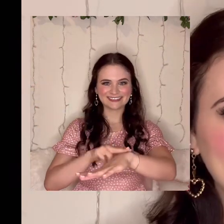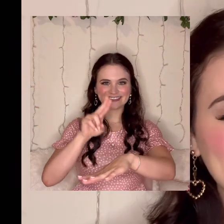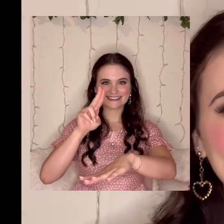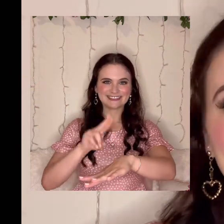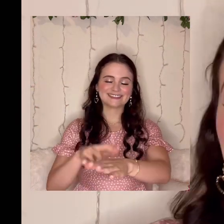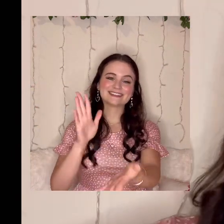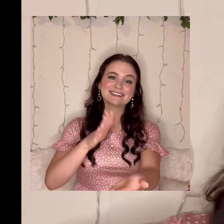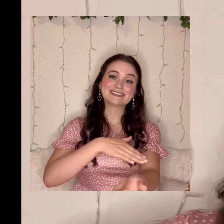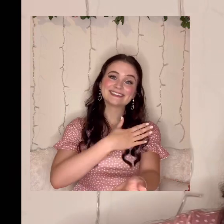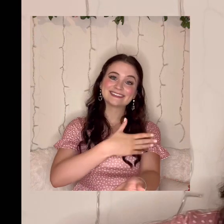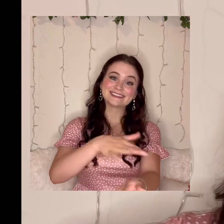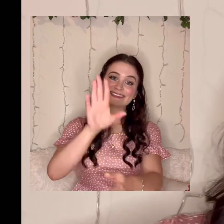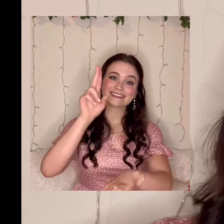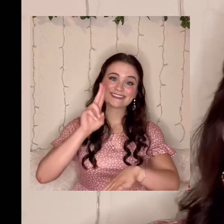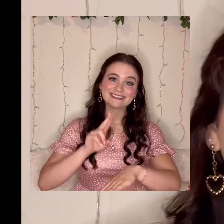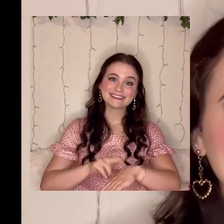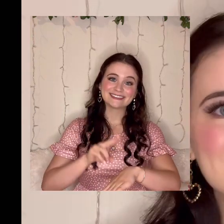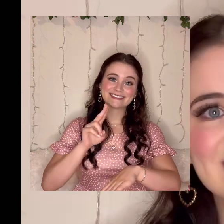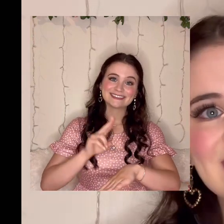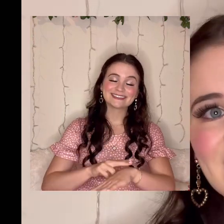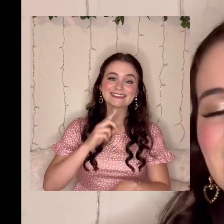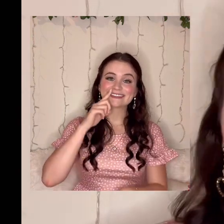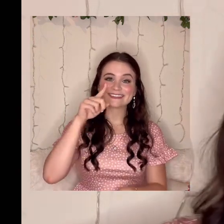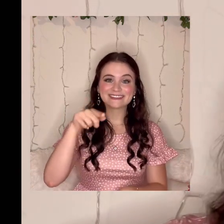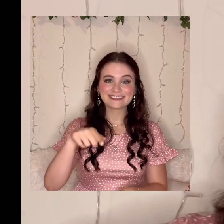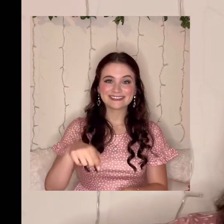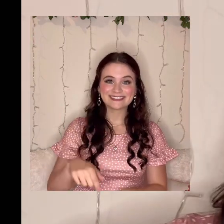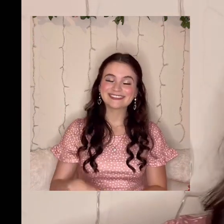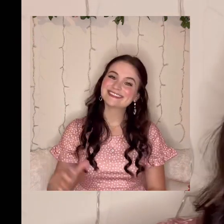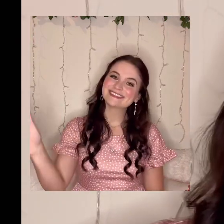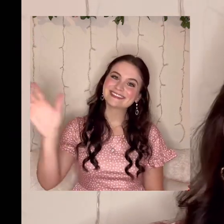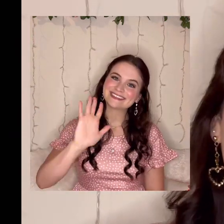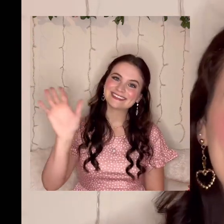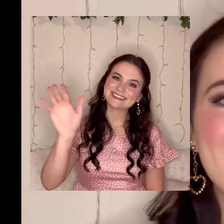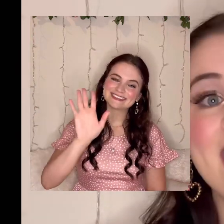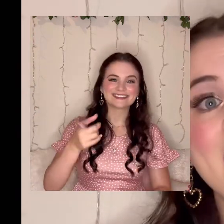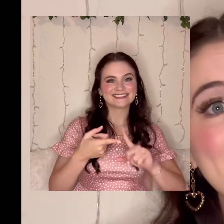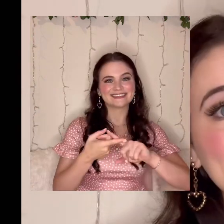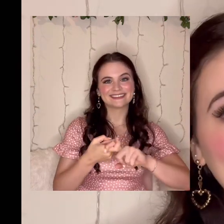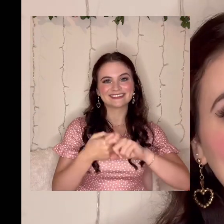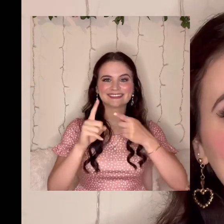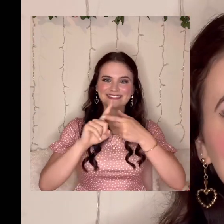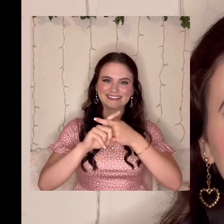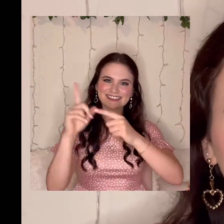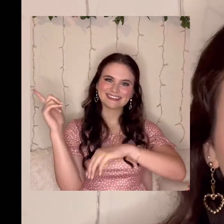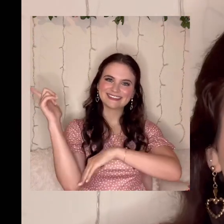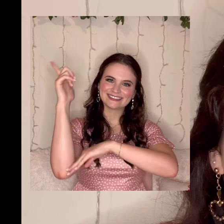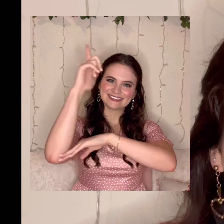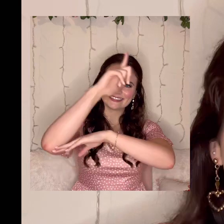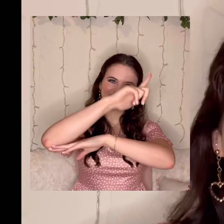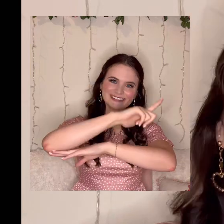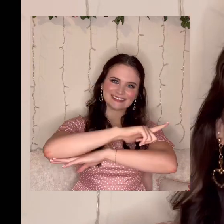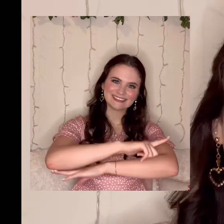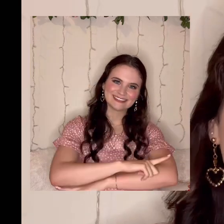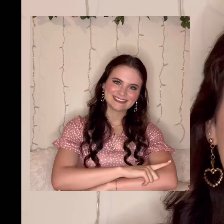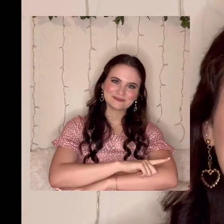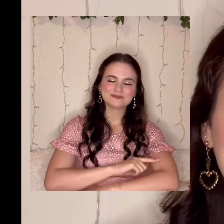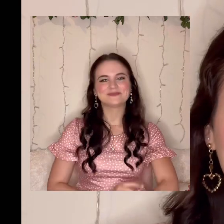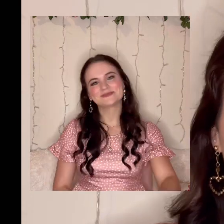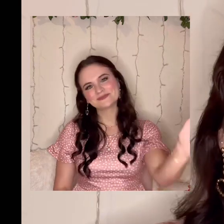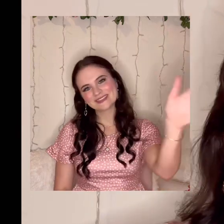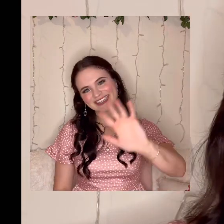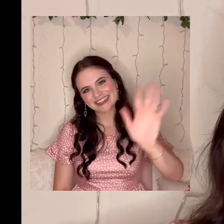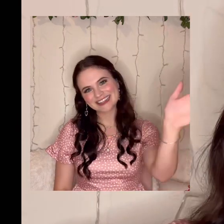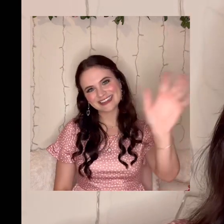hello. It's time for music, it's time to say hello to a friend